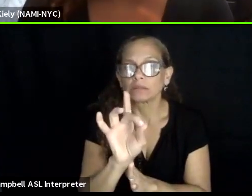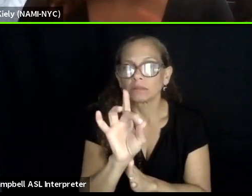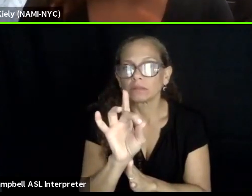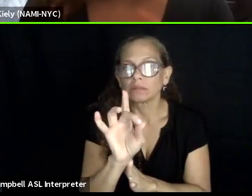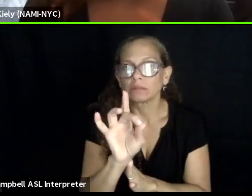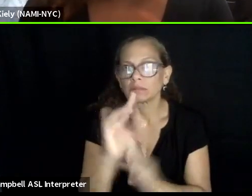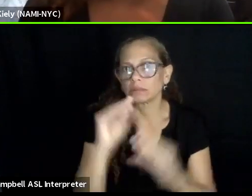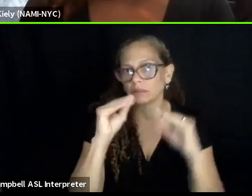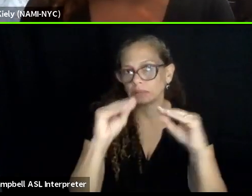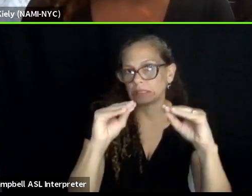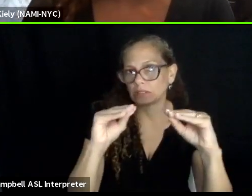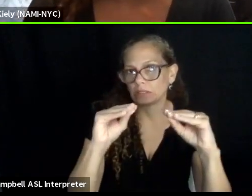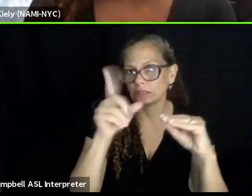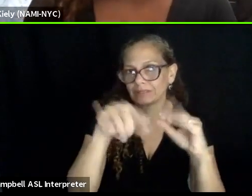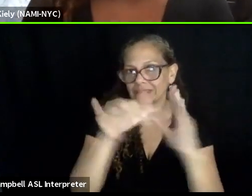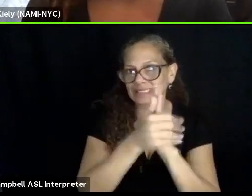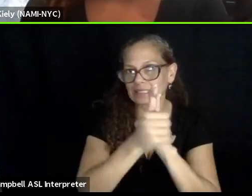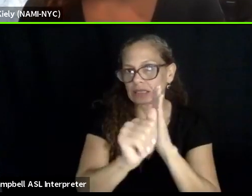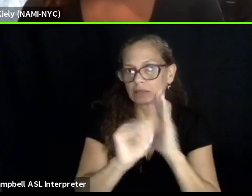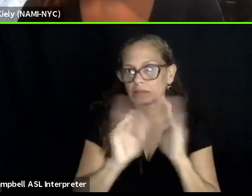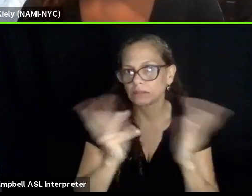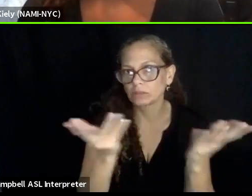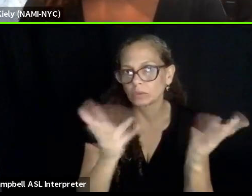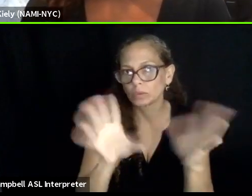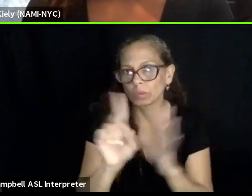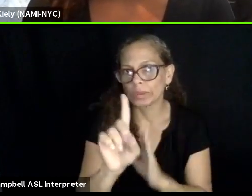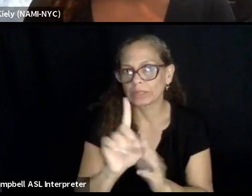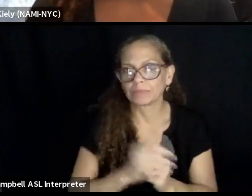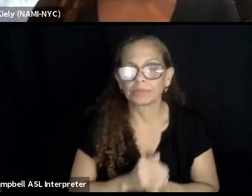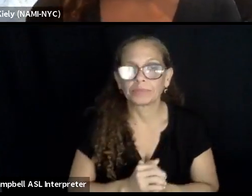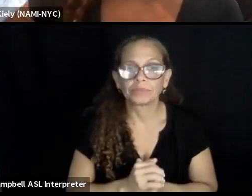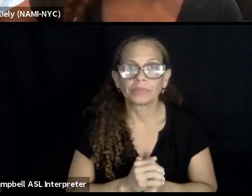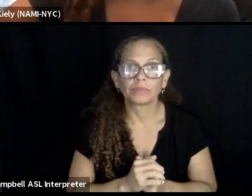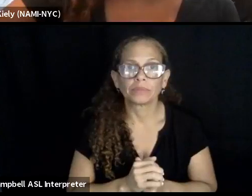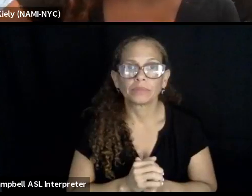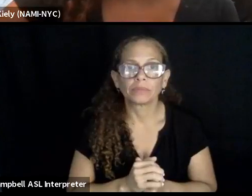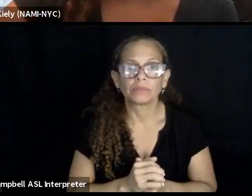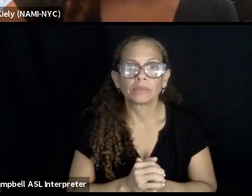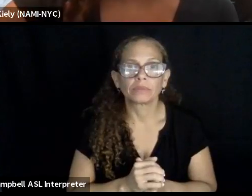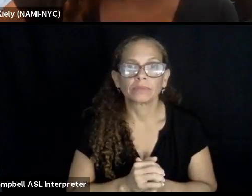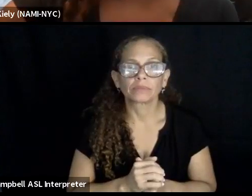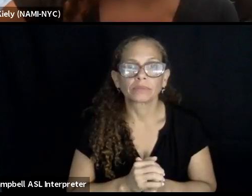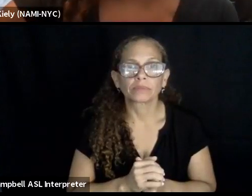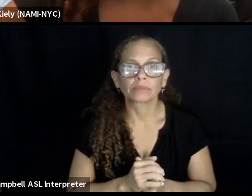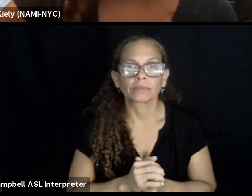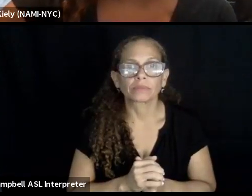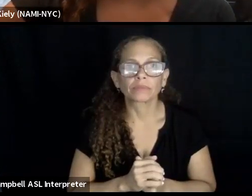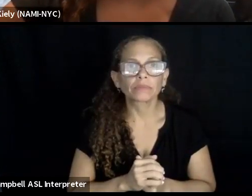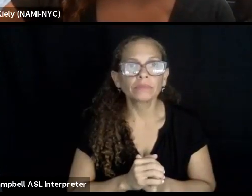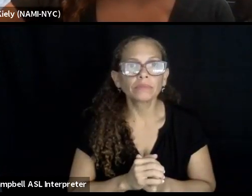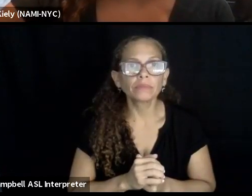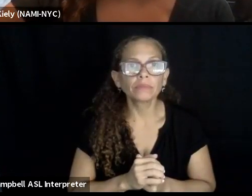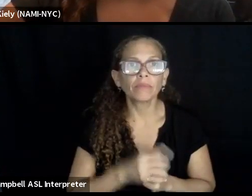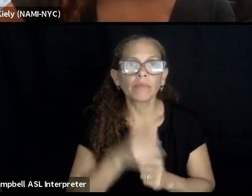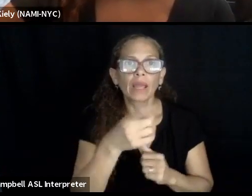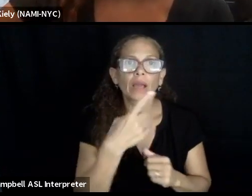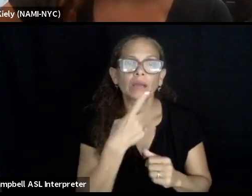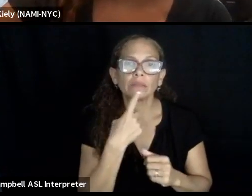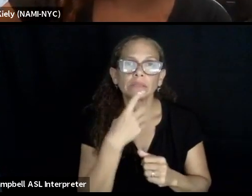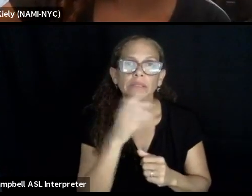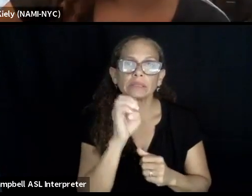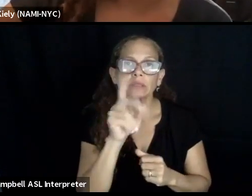teach some of these skills? Go ahead, Emily. I was just going to say